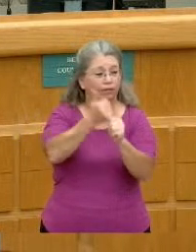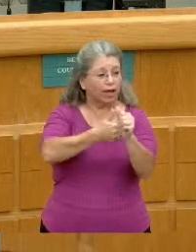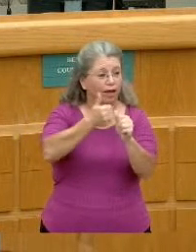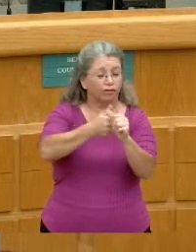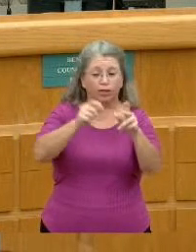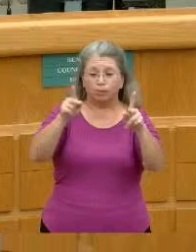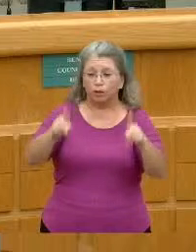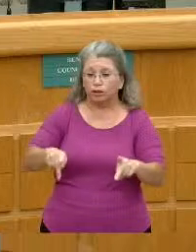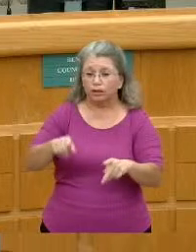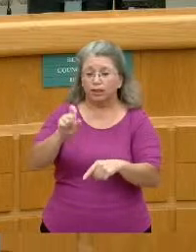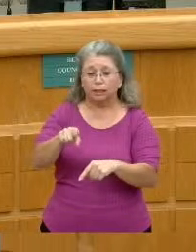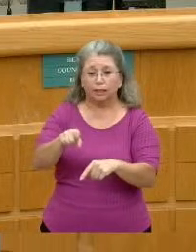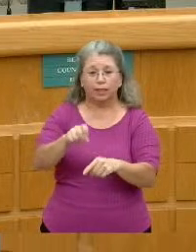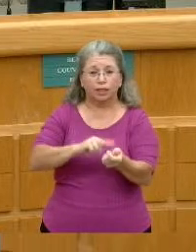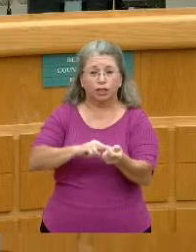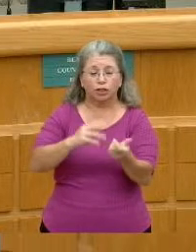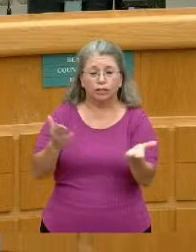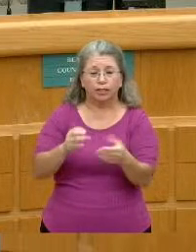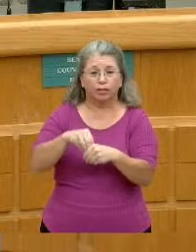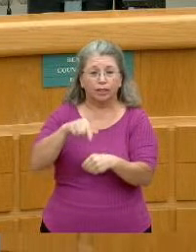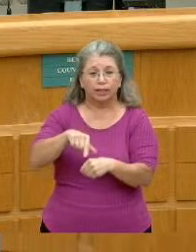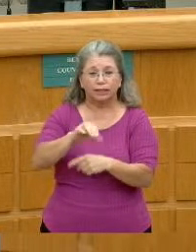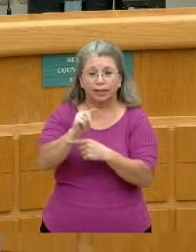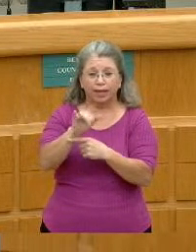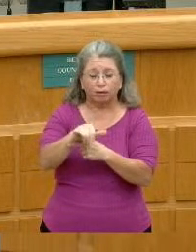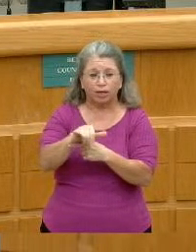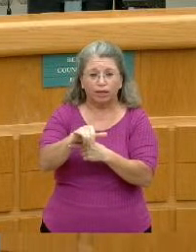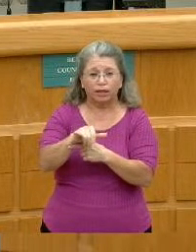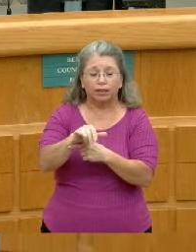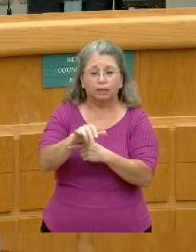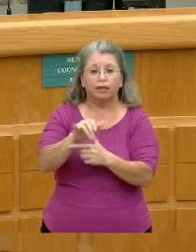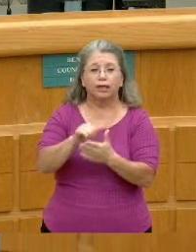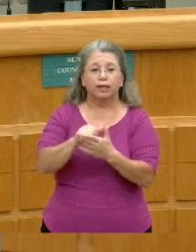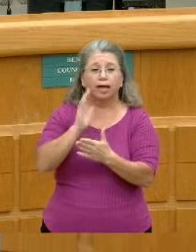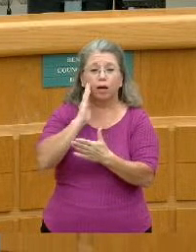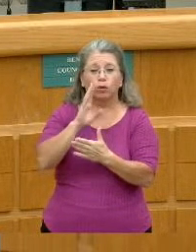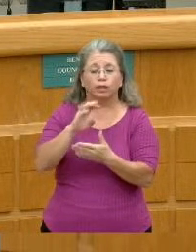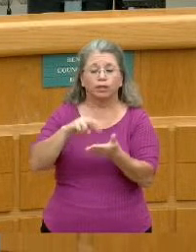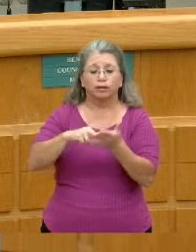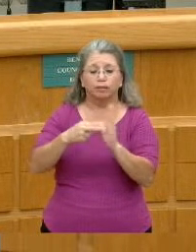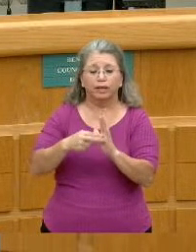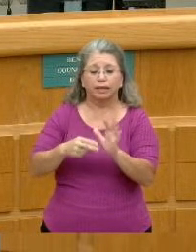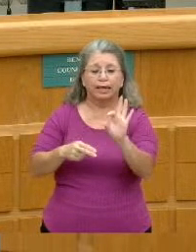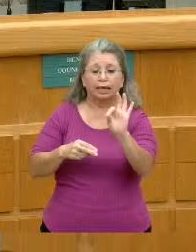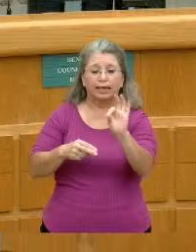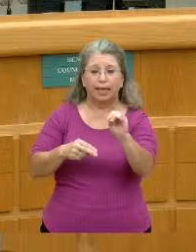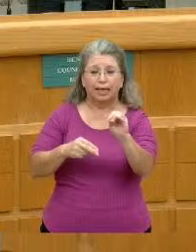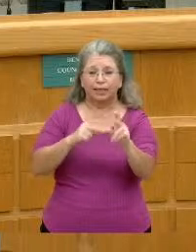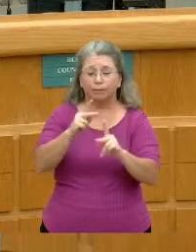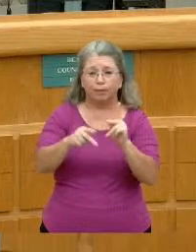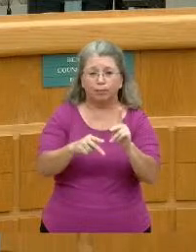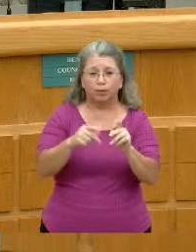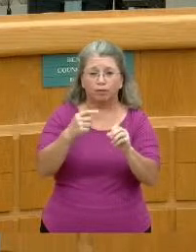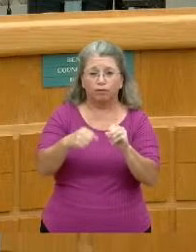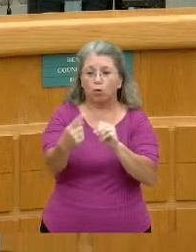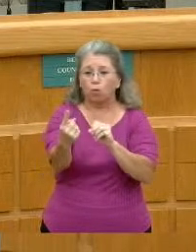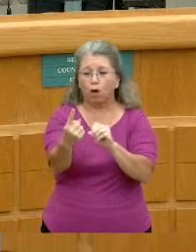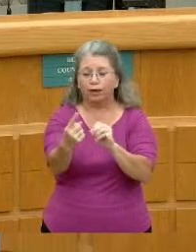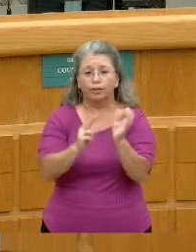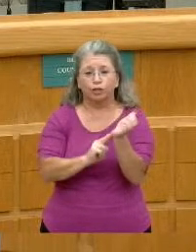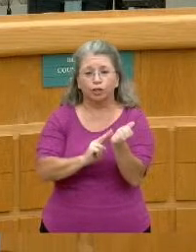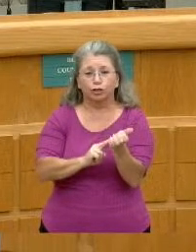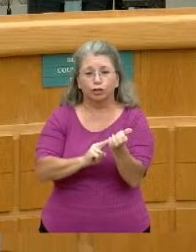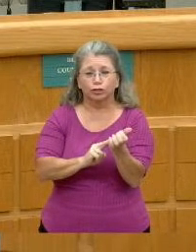Nueces County all at once, that would be 90 people for one nurse, just to put it into context, right? So one